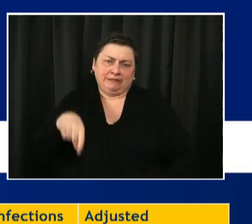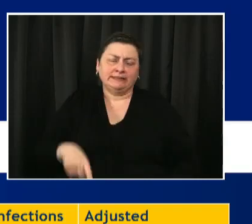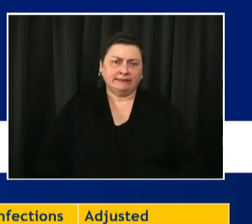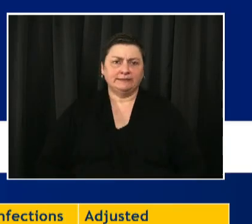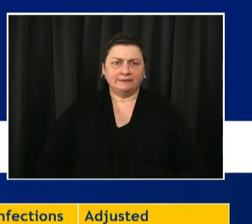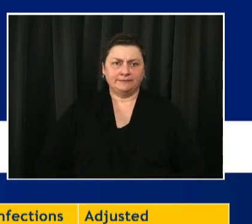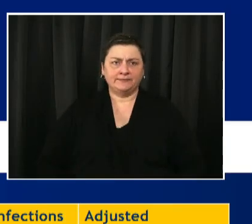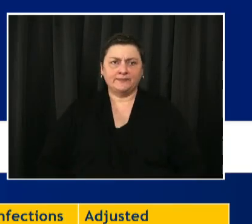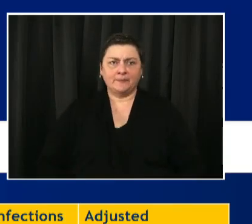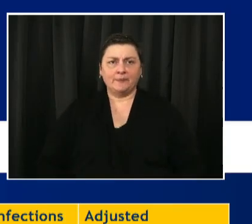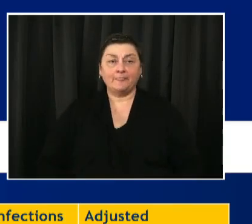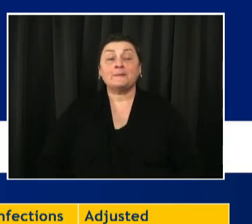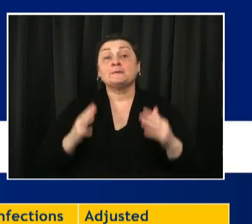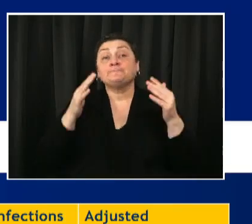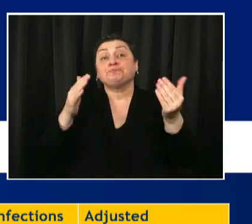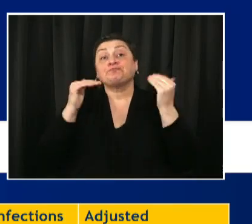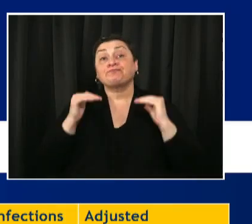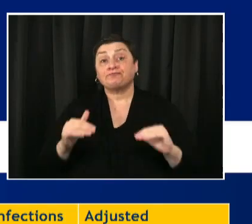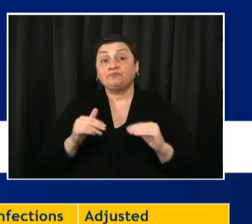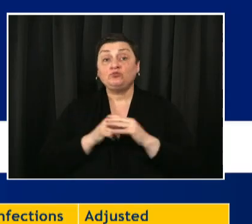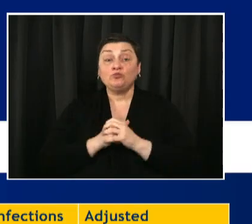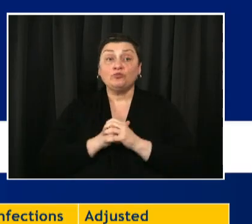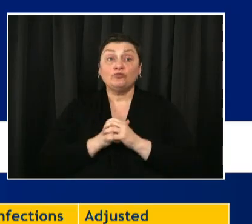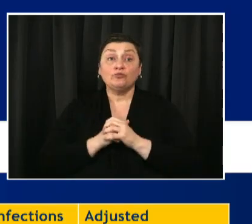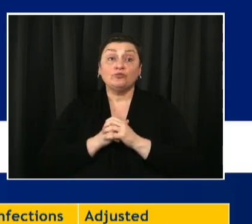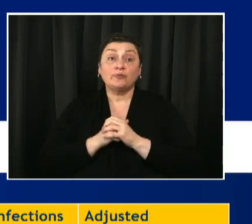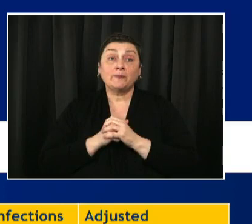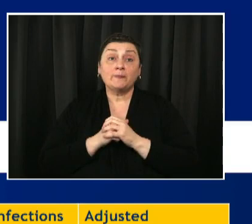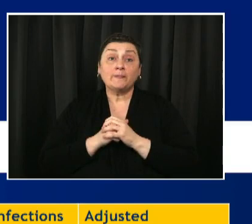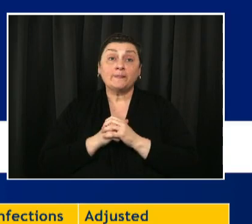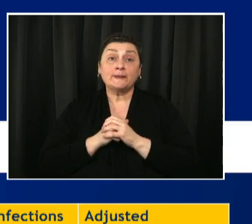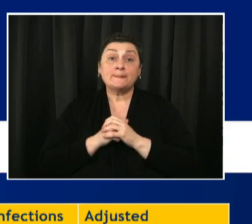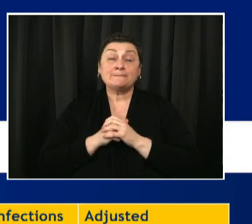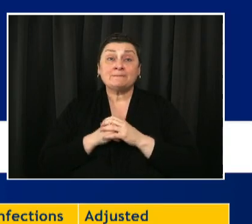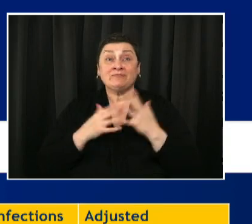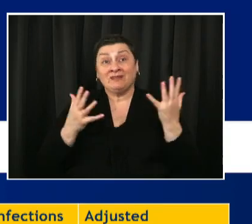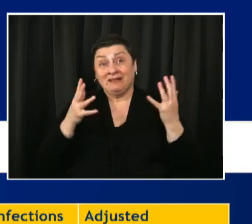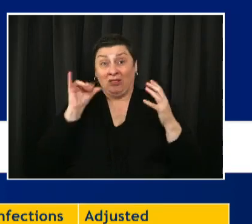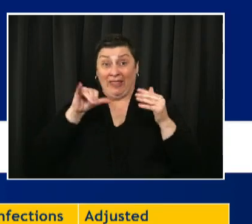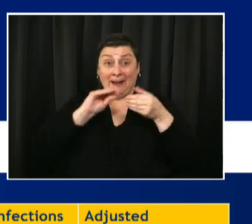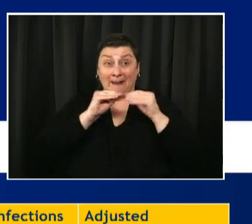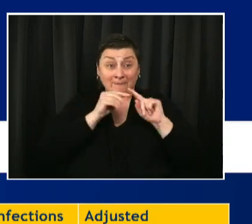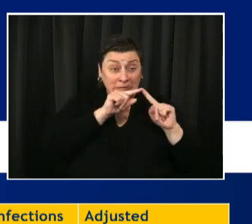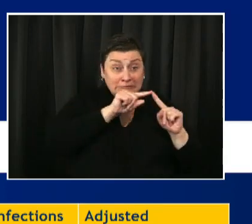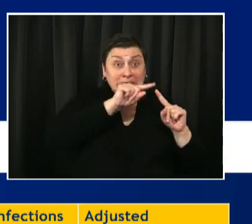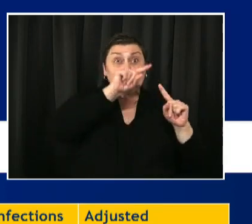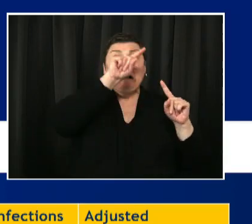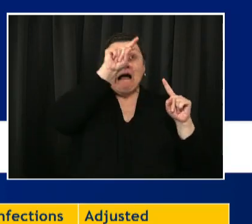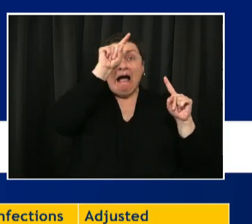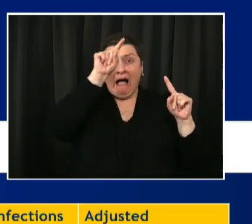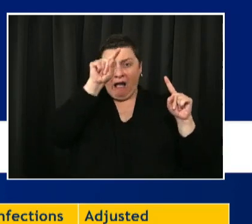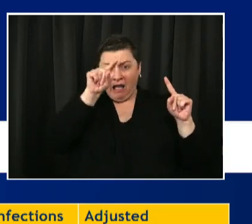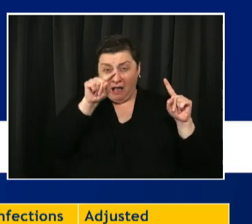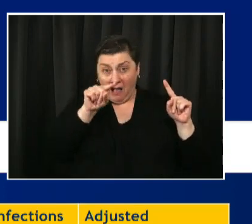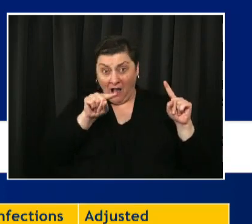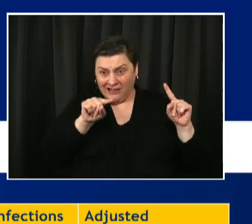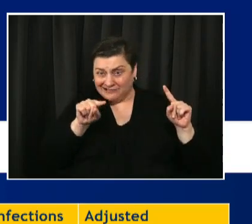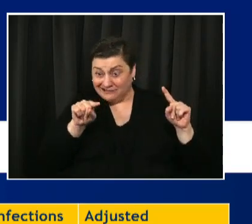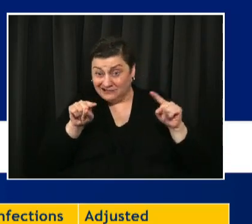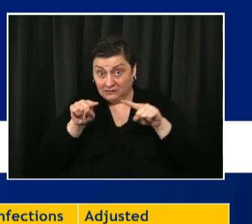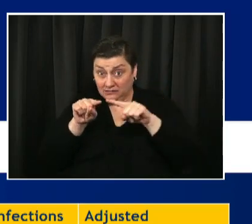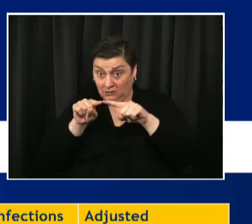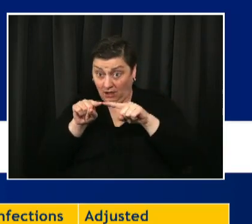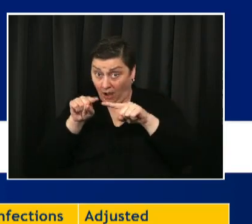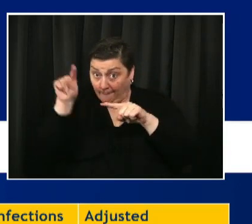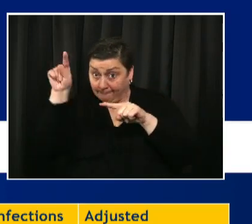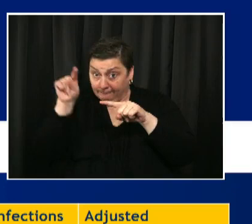The other concern as we look at where the epidemic curve might go, and already mentioned by Dr. Herlihy, of course, are the